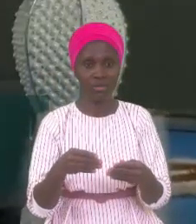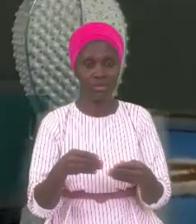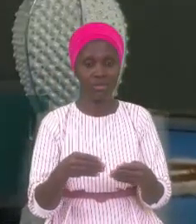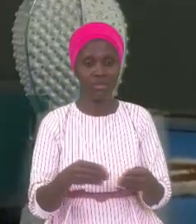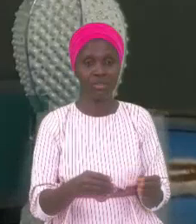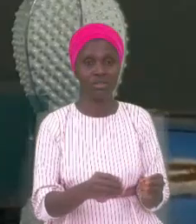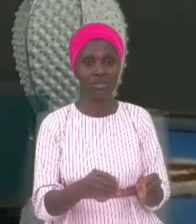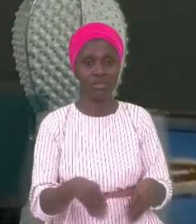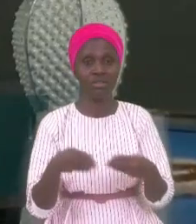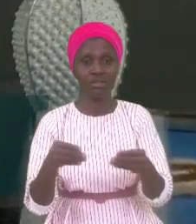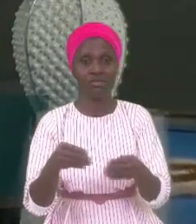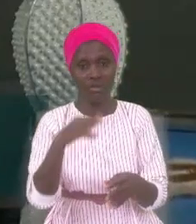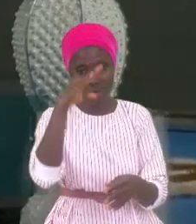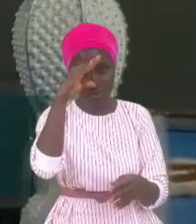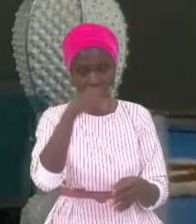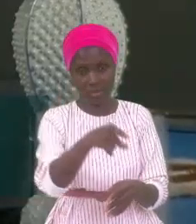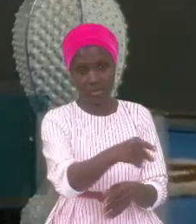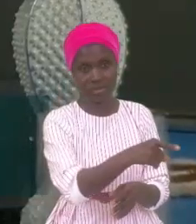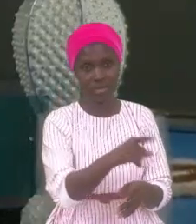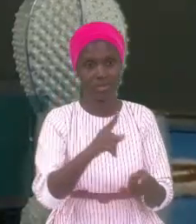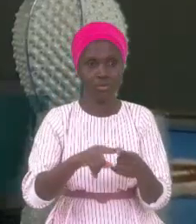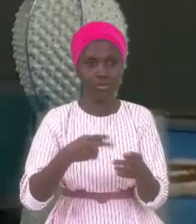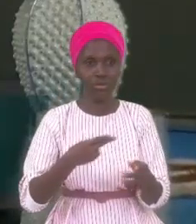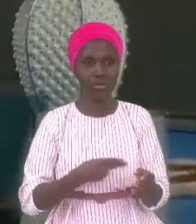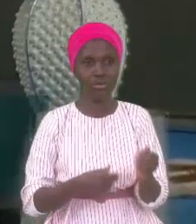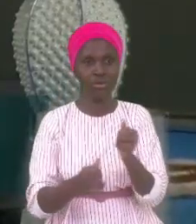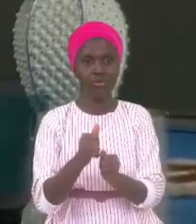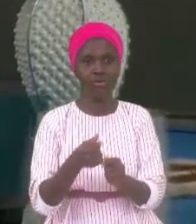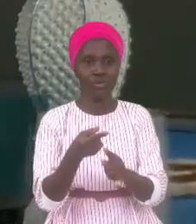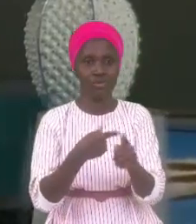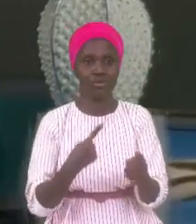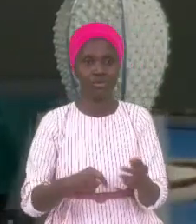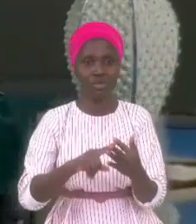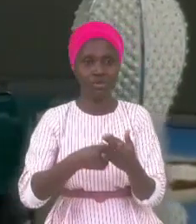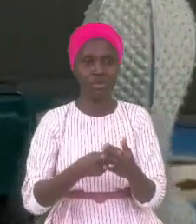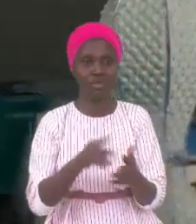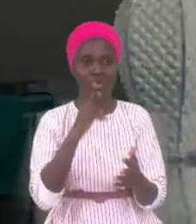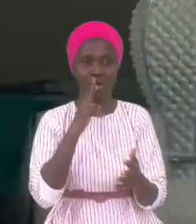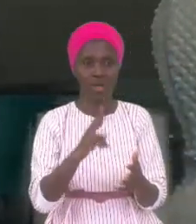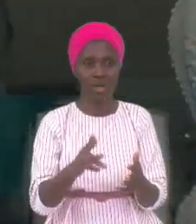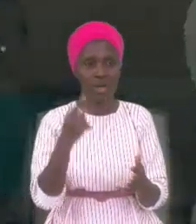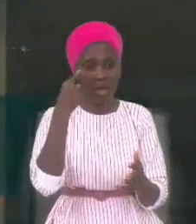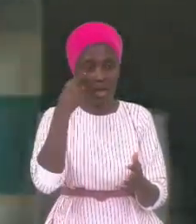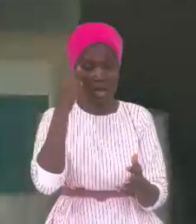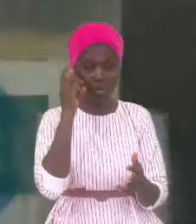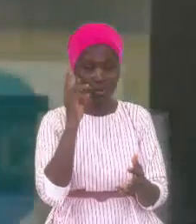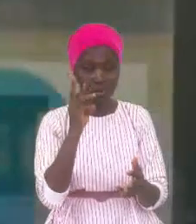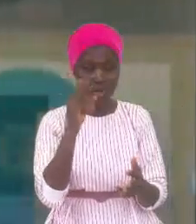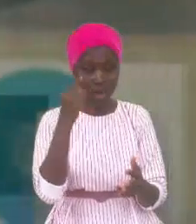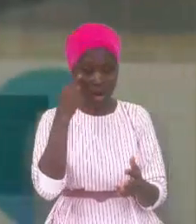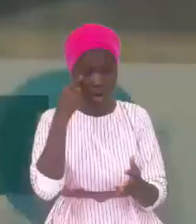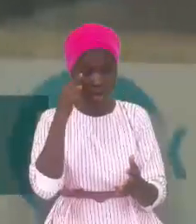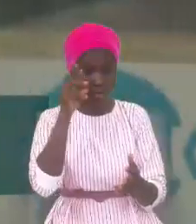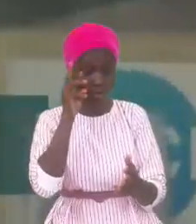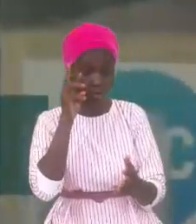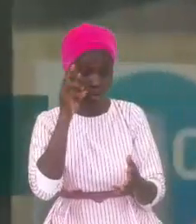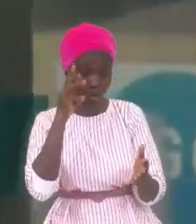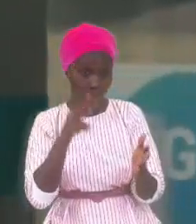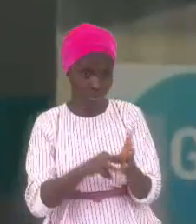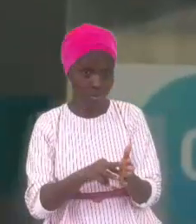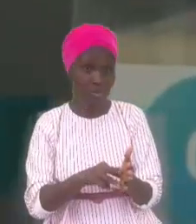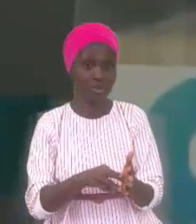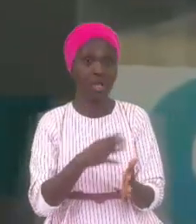were eyewitnesses and ministers of the word. It's talking of the apostles. It's talking of those people that